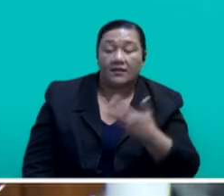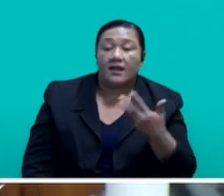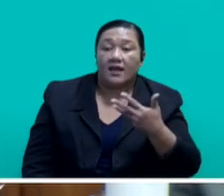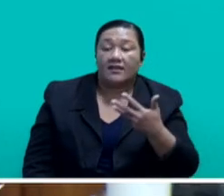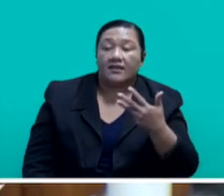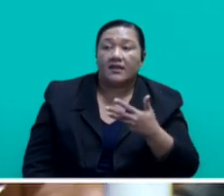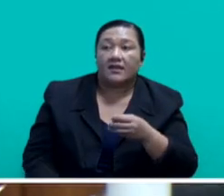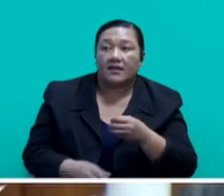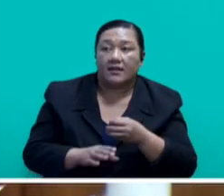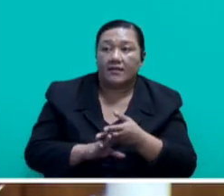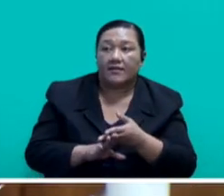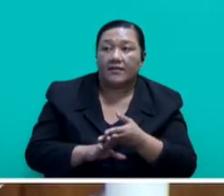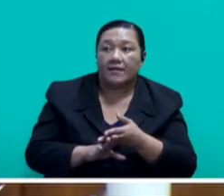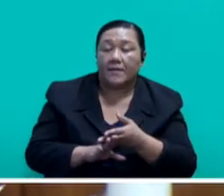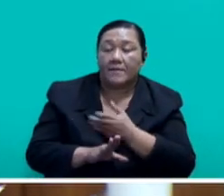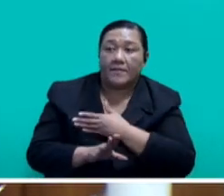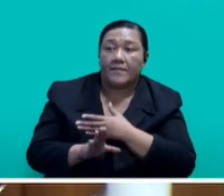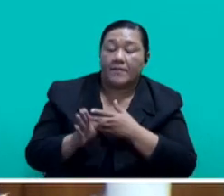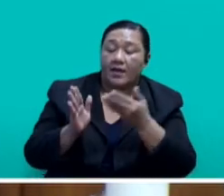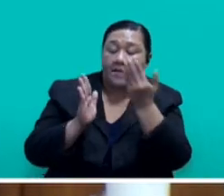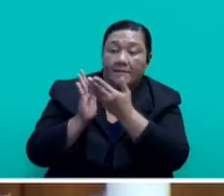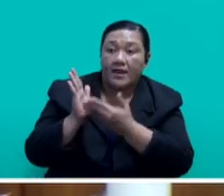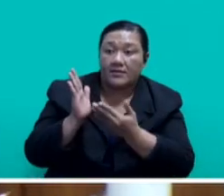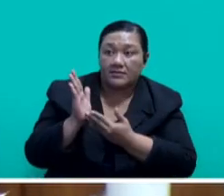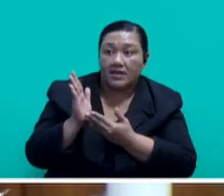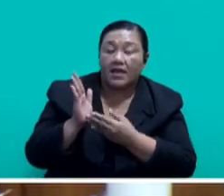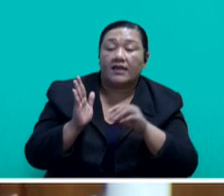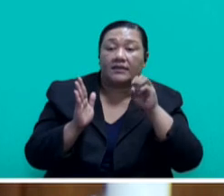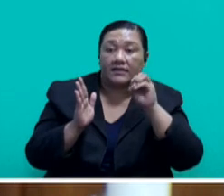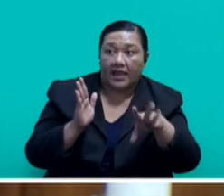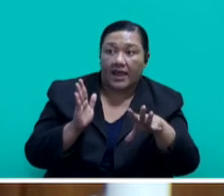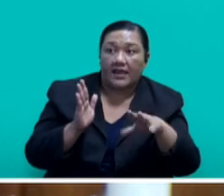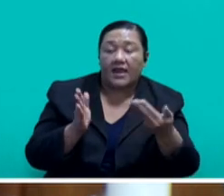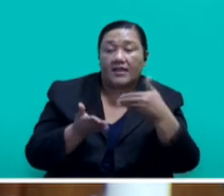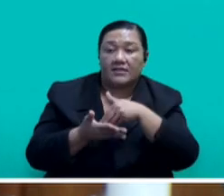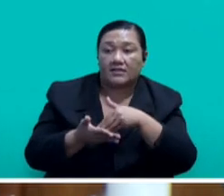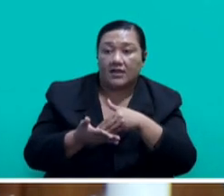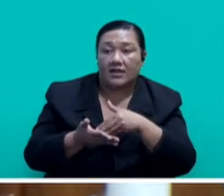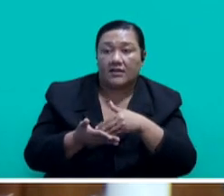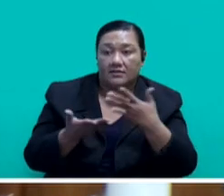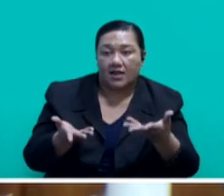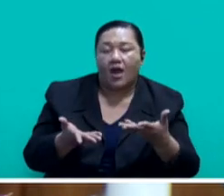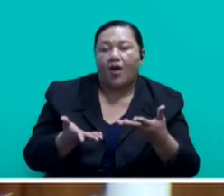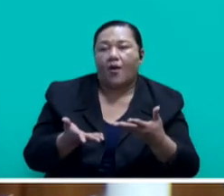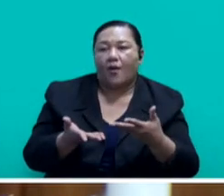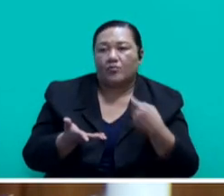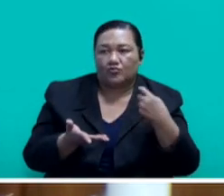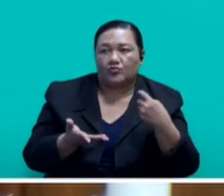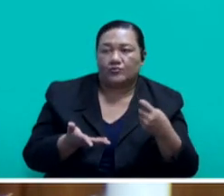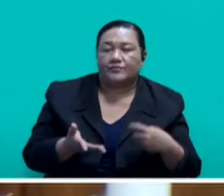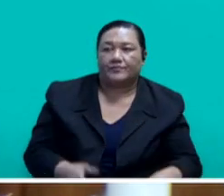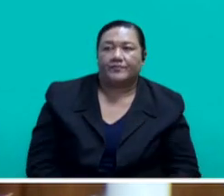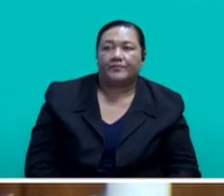pre-COVID, pre-budget, and the 10 additional ones are now coming. Mr. Speaker, sir,